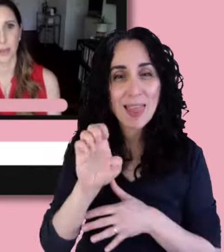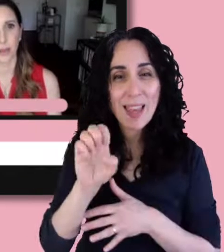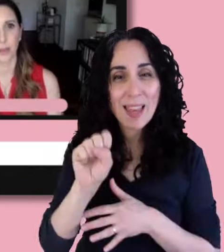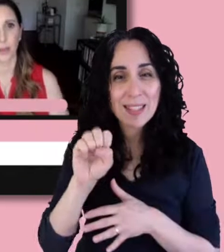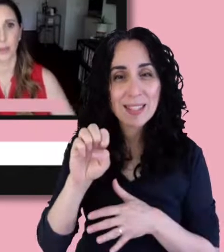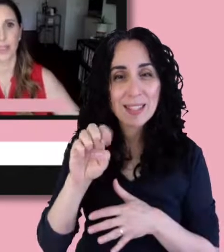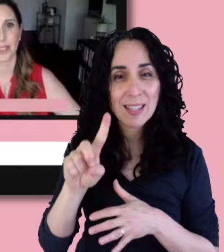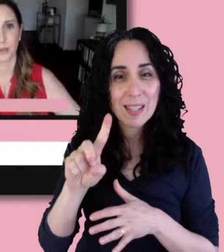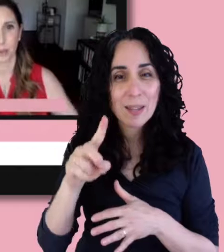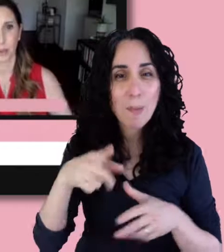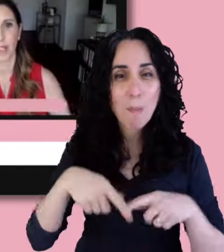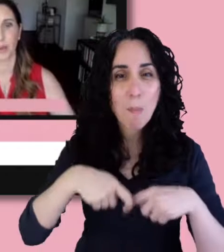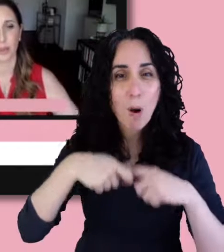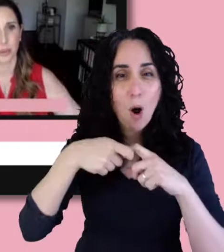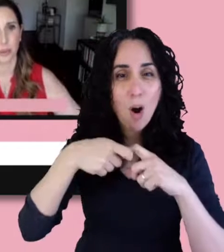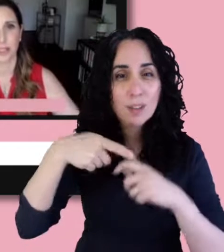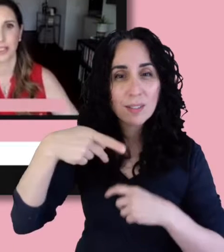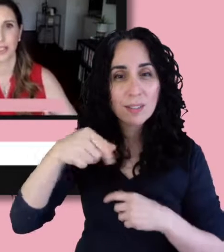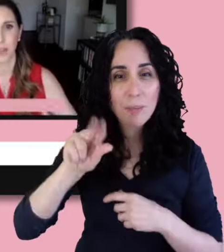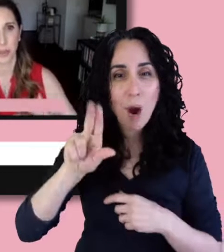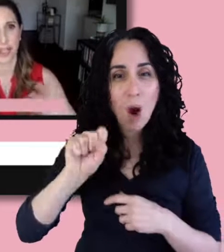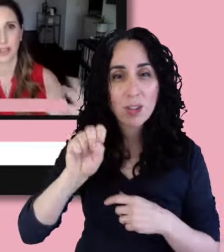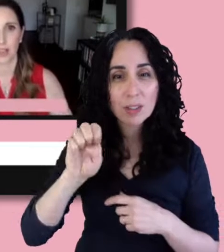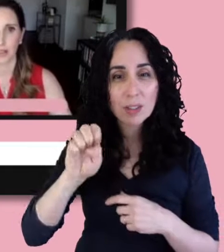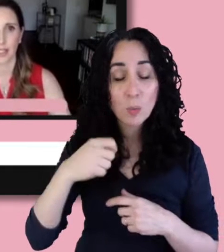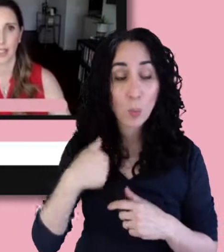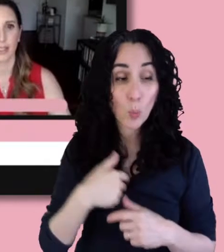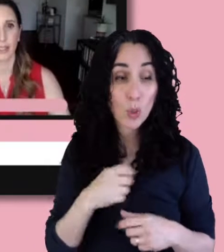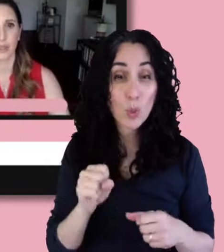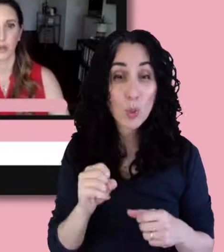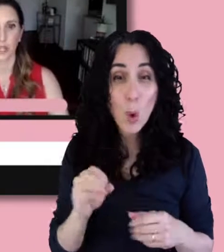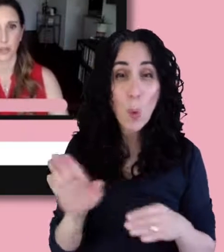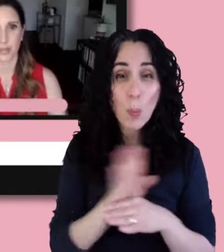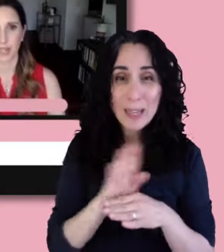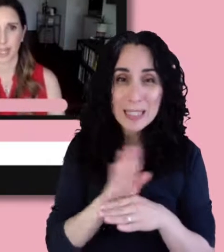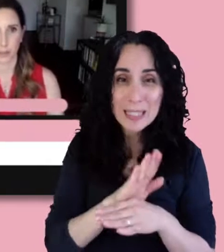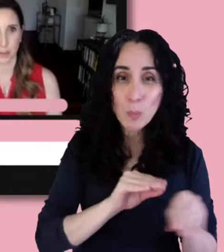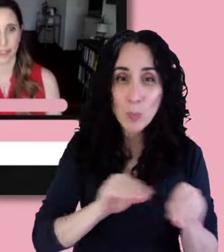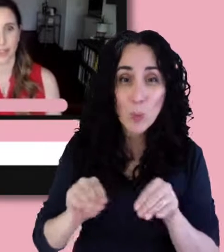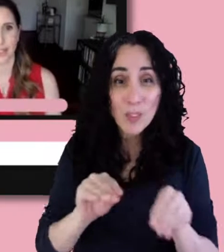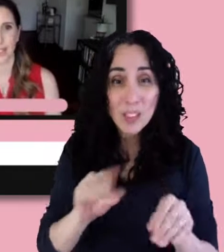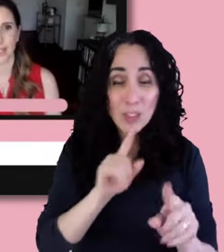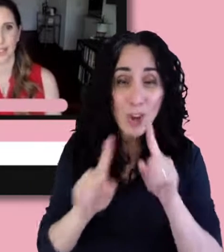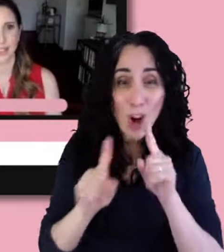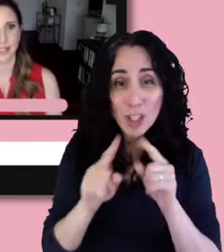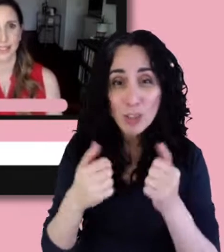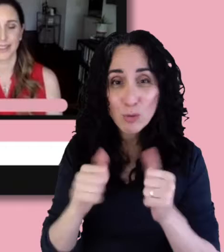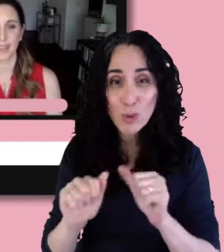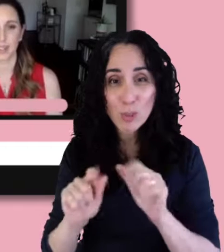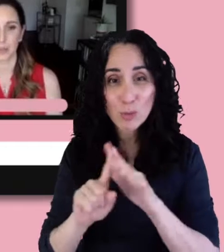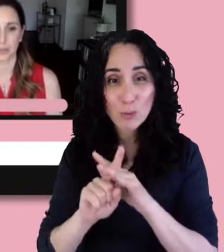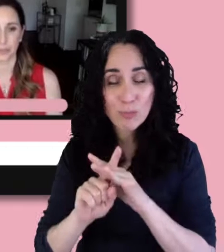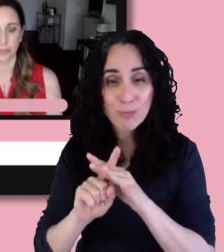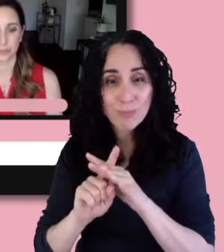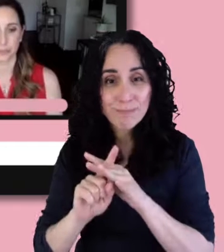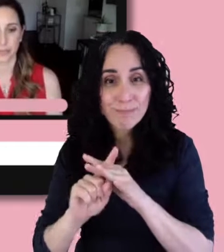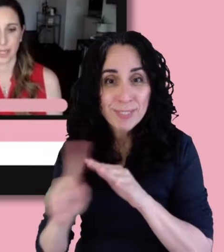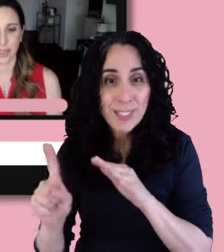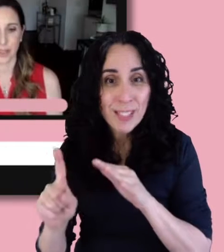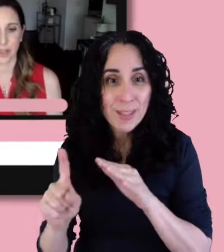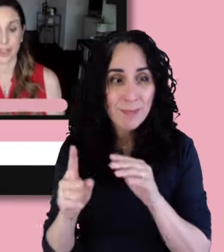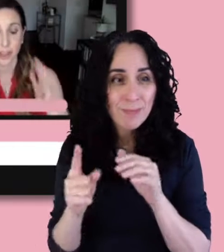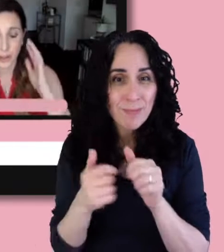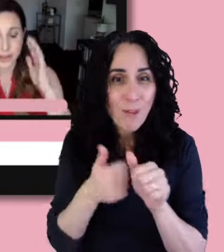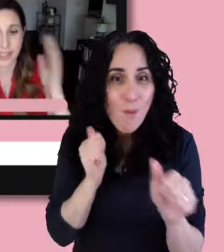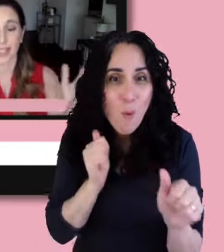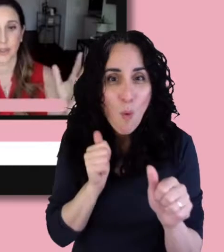We're so busy moving, we're so busy doing, talking, trying to escape from the anxiety. Um,